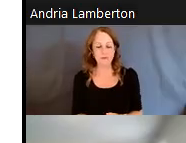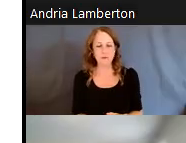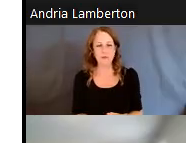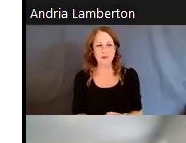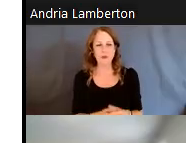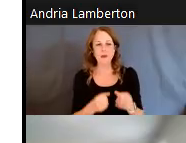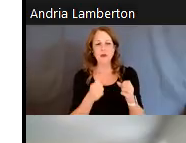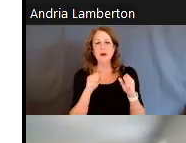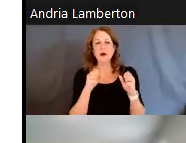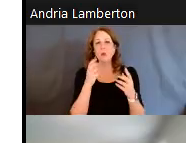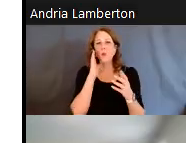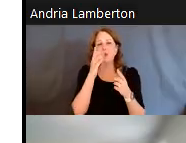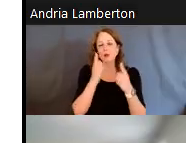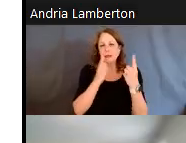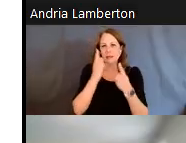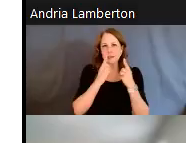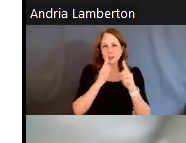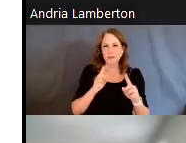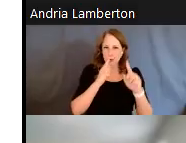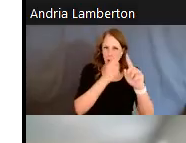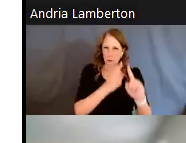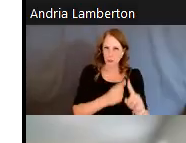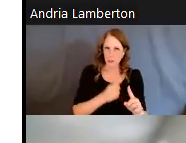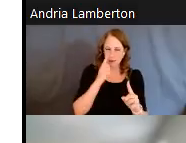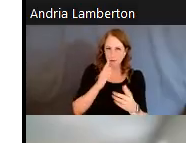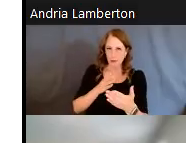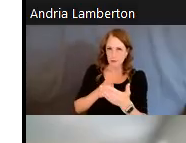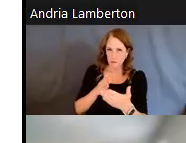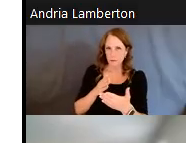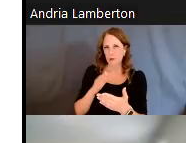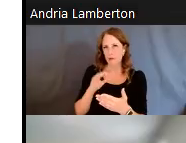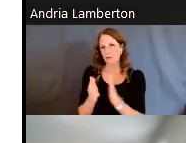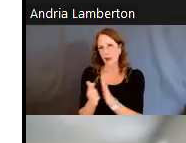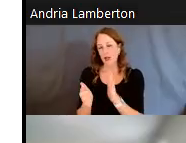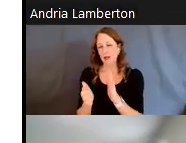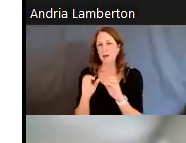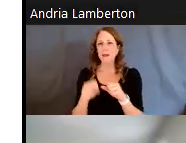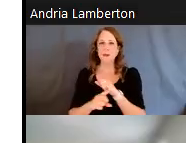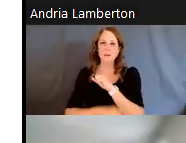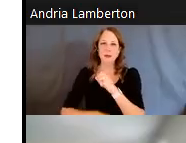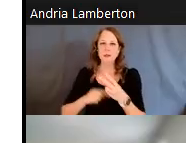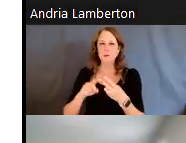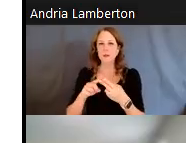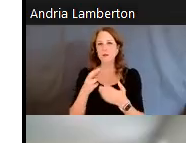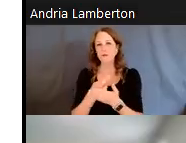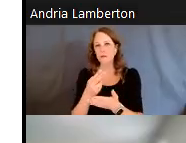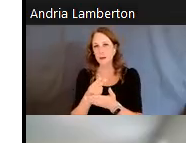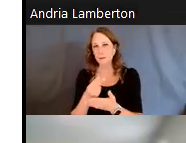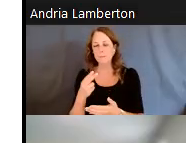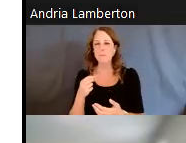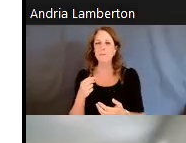objectives in charging someone with a crime. That could be punishment, rehabilitation, or justice for a survivor.